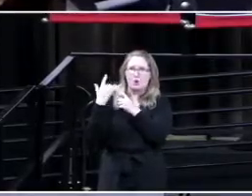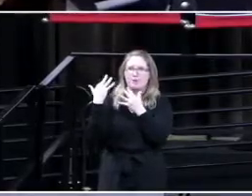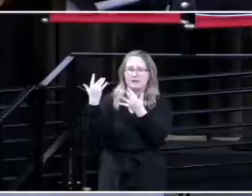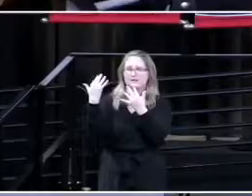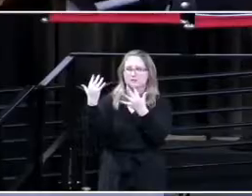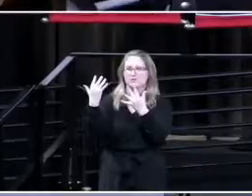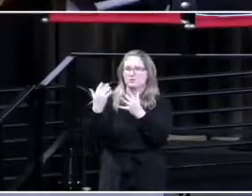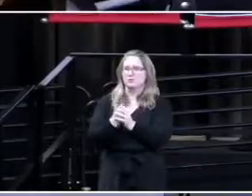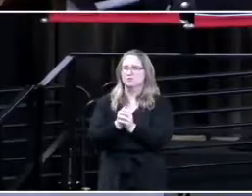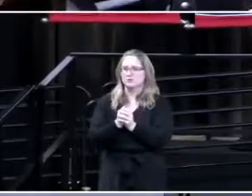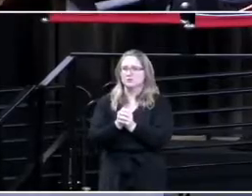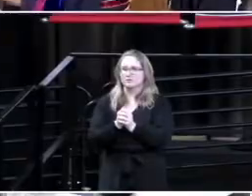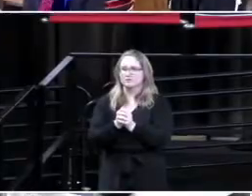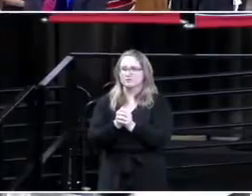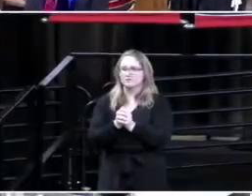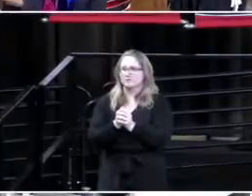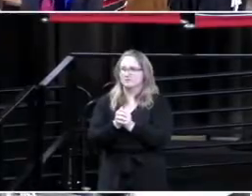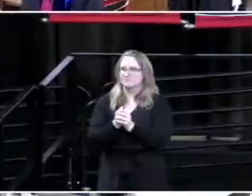Blazers!